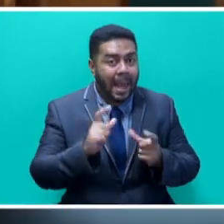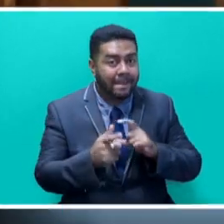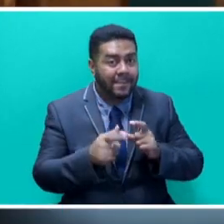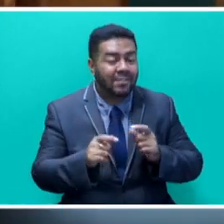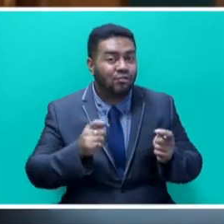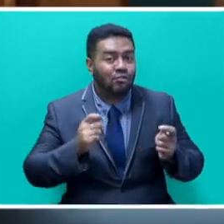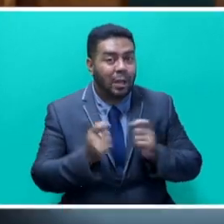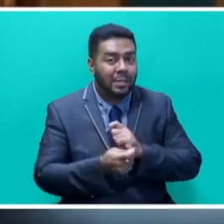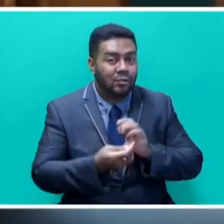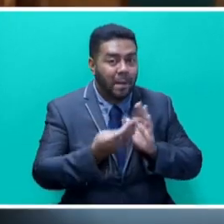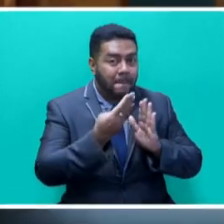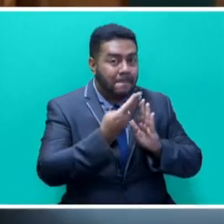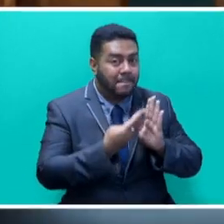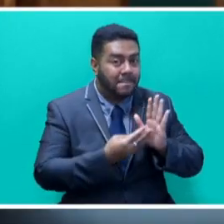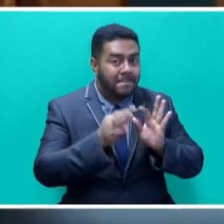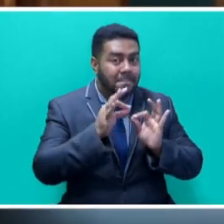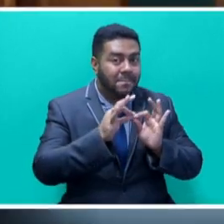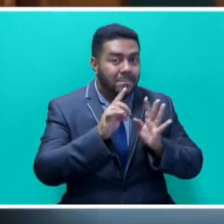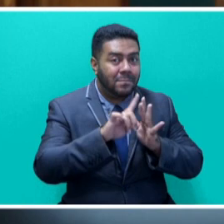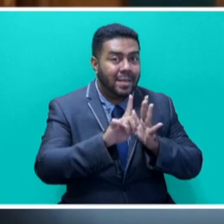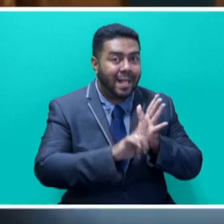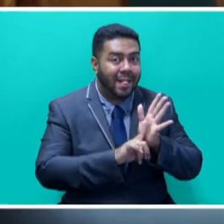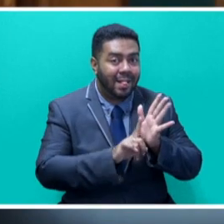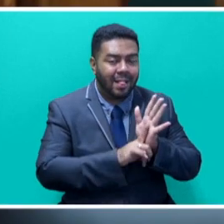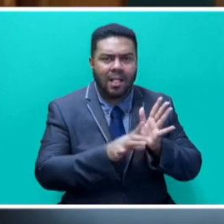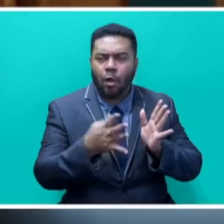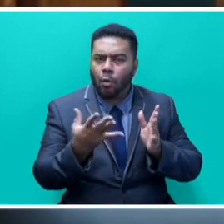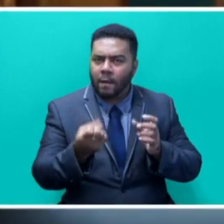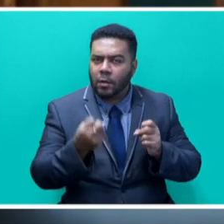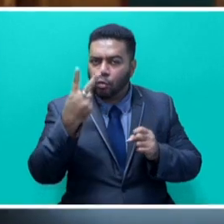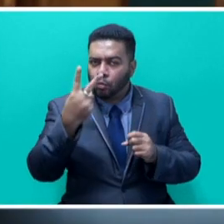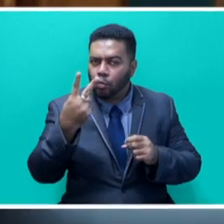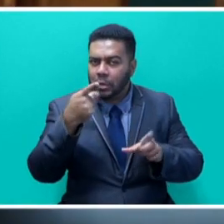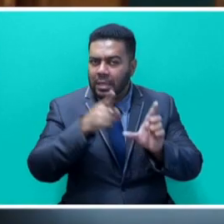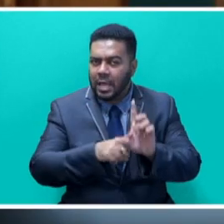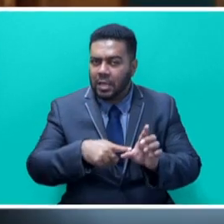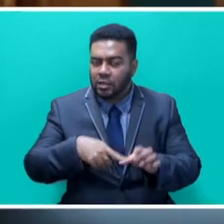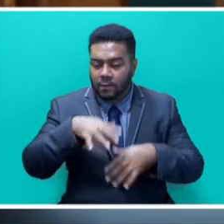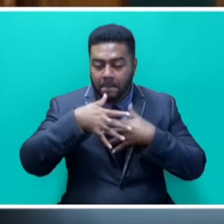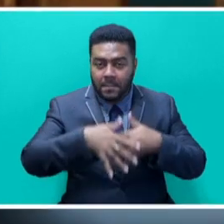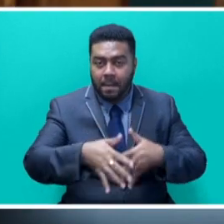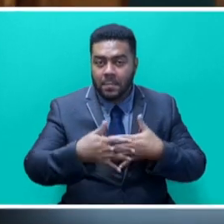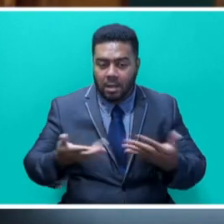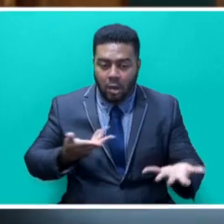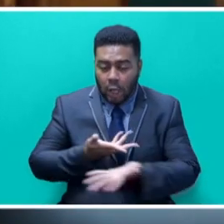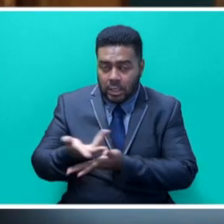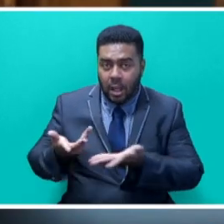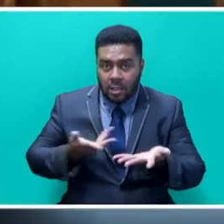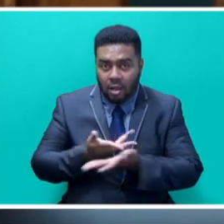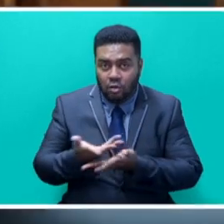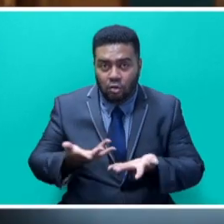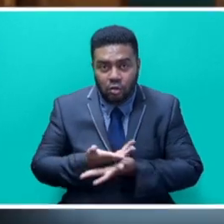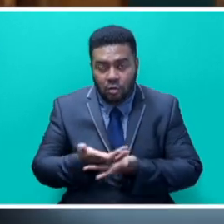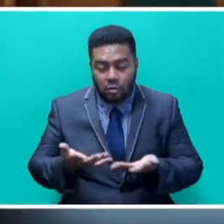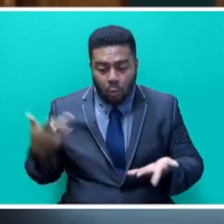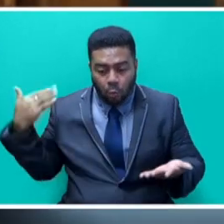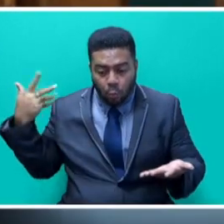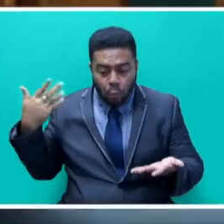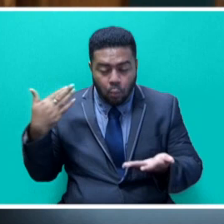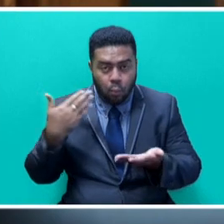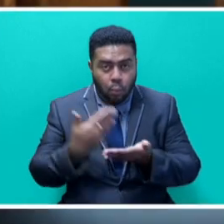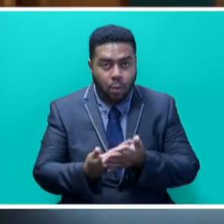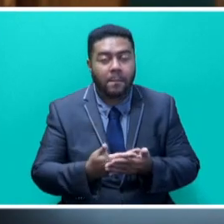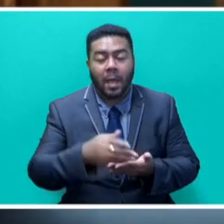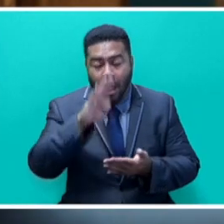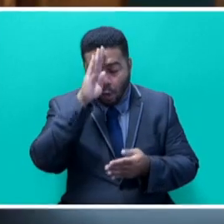which has undergone about 2 years of public consultation, I hope the NFP has participated